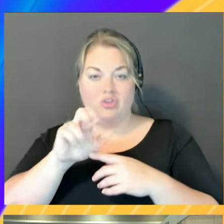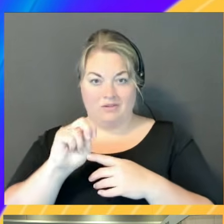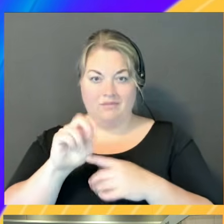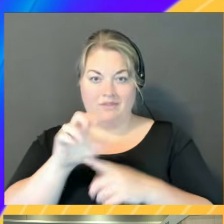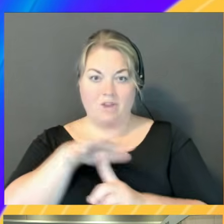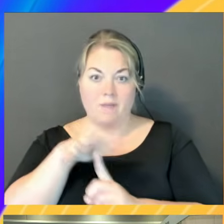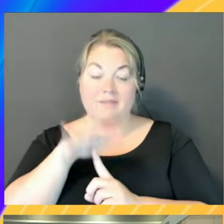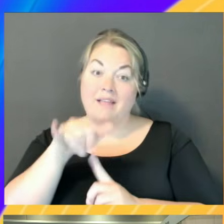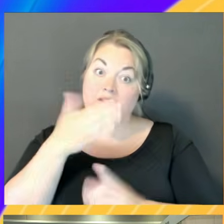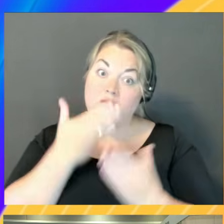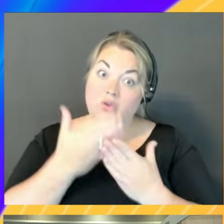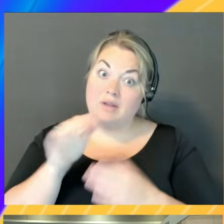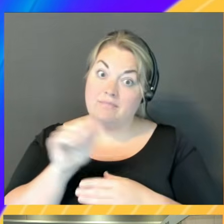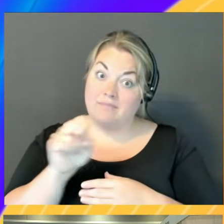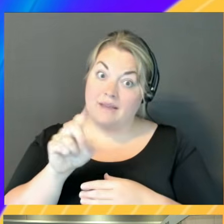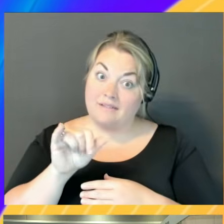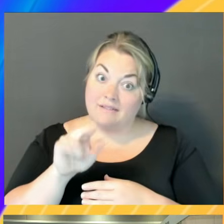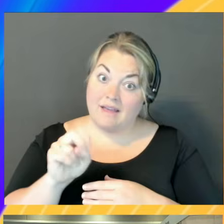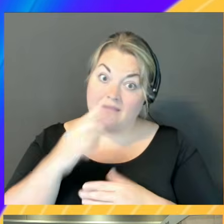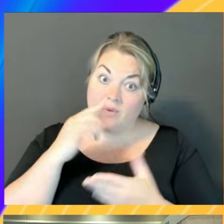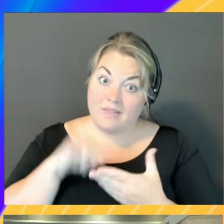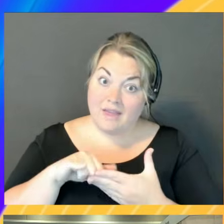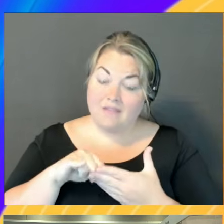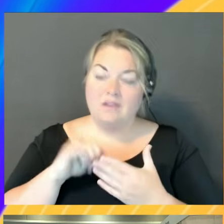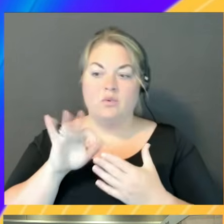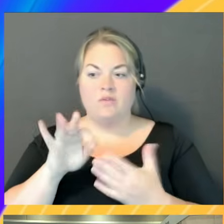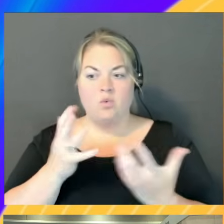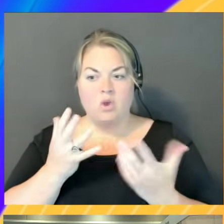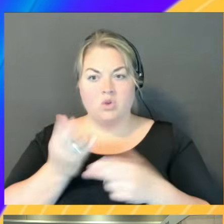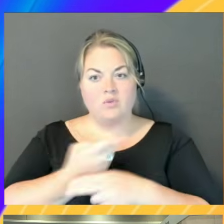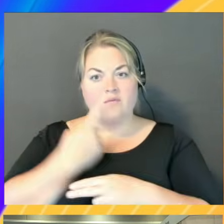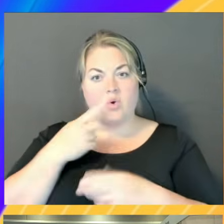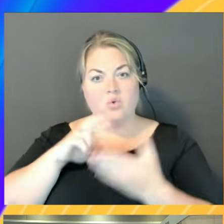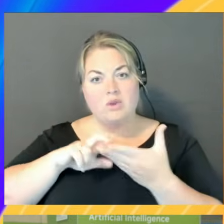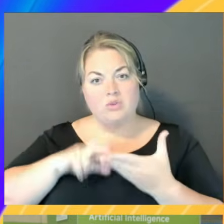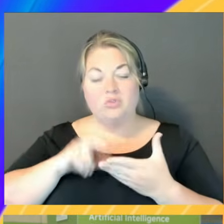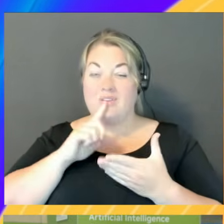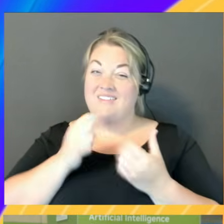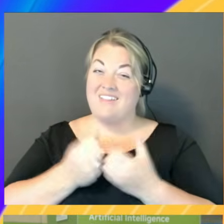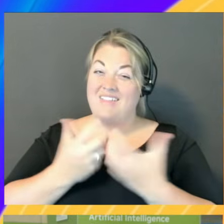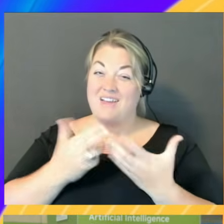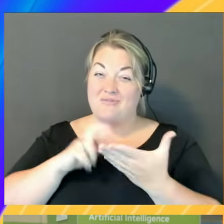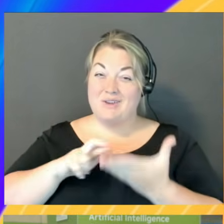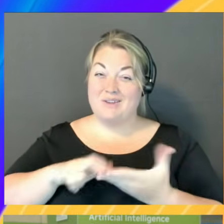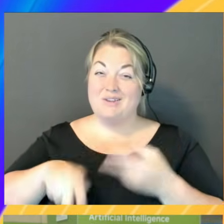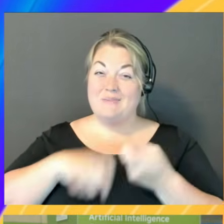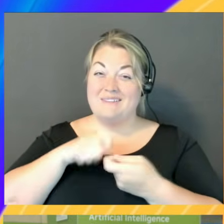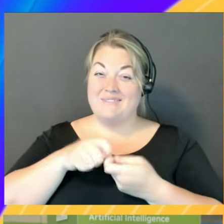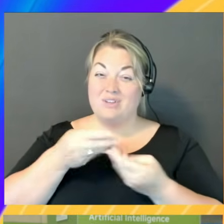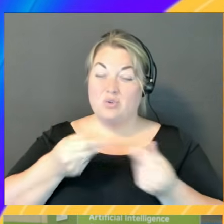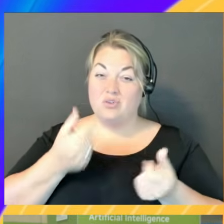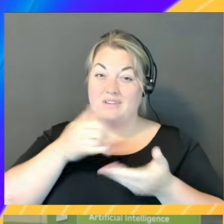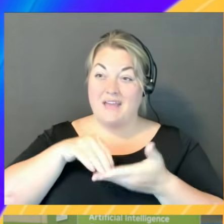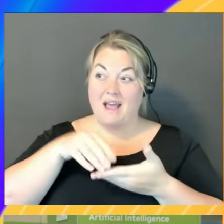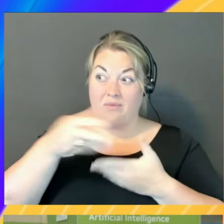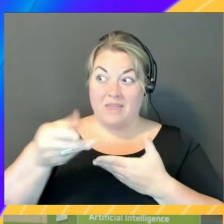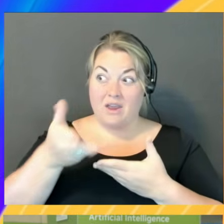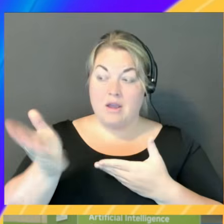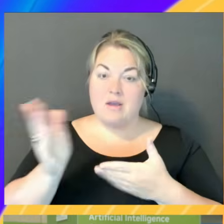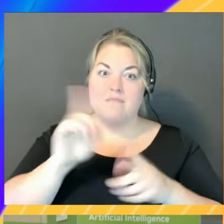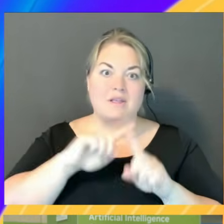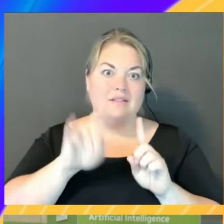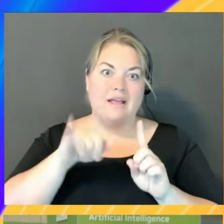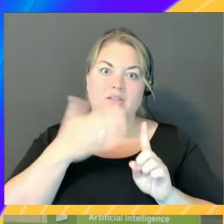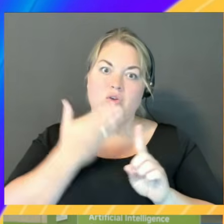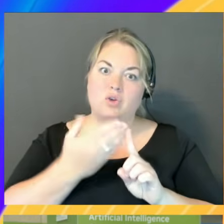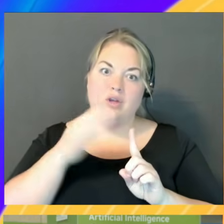Or even, we have Lightsail for research. So there's a lot of research-specific solutions out there. But again, this is a good baseline for all of that. yeah, That's right. The